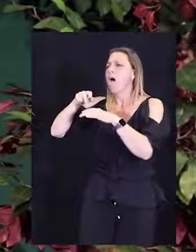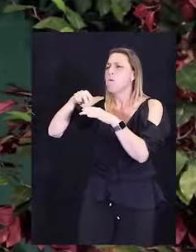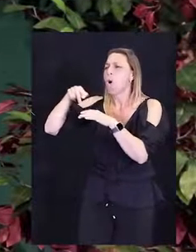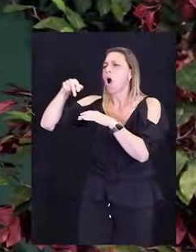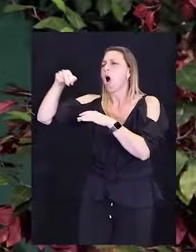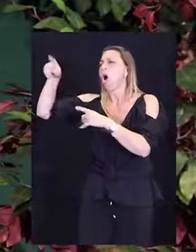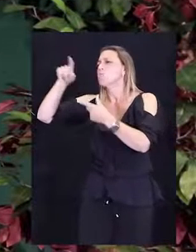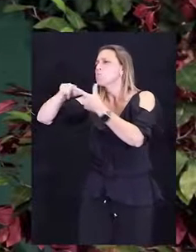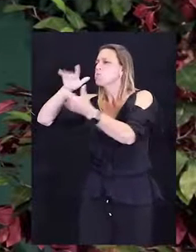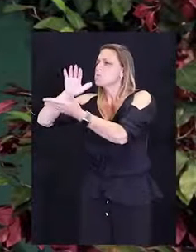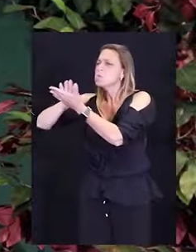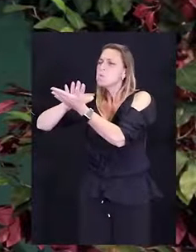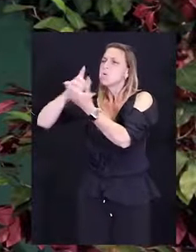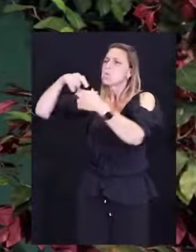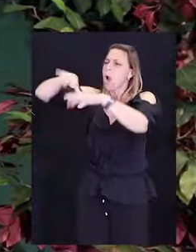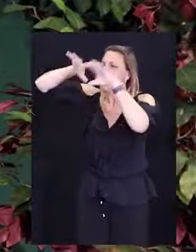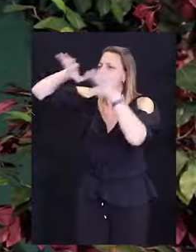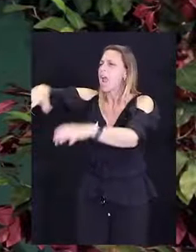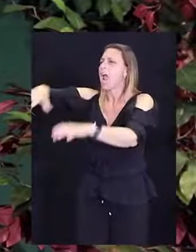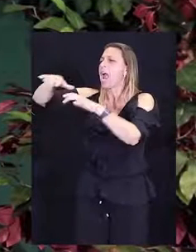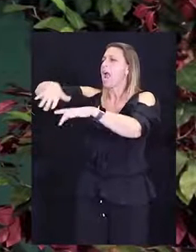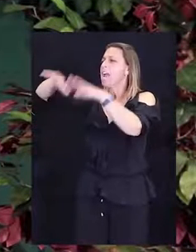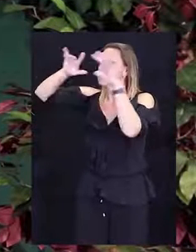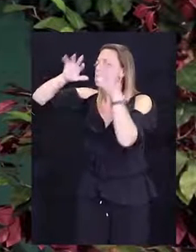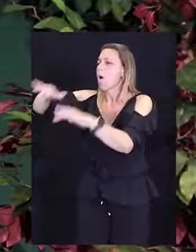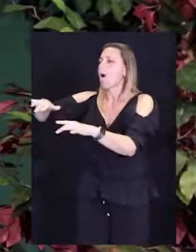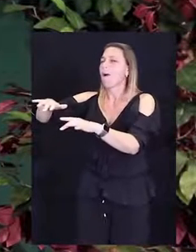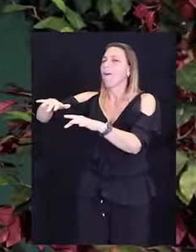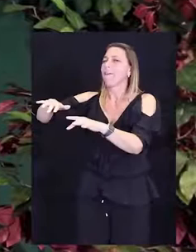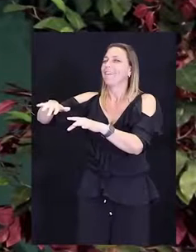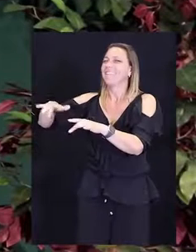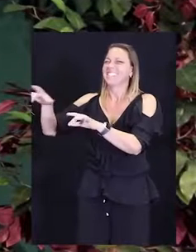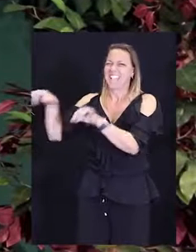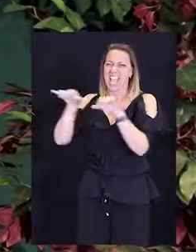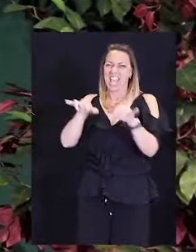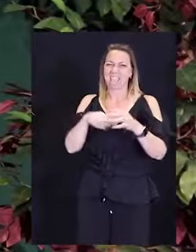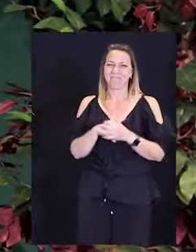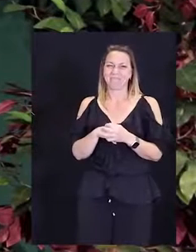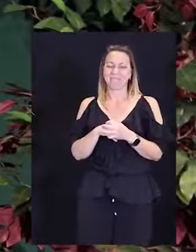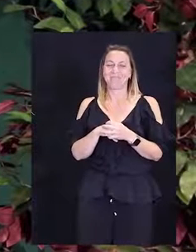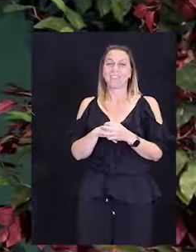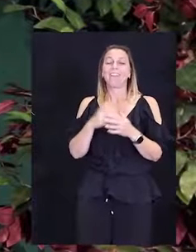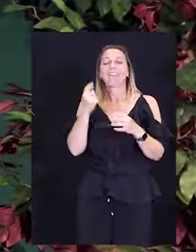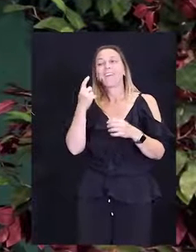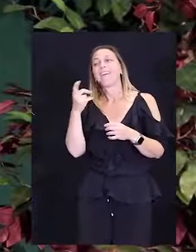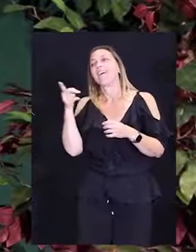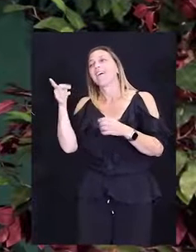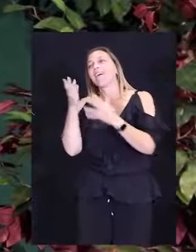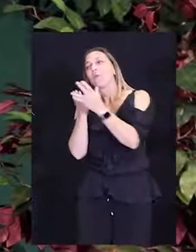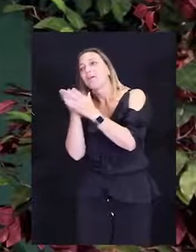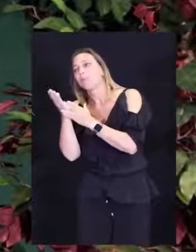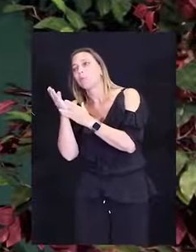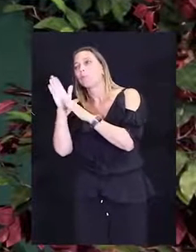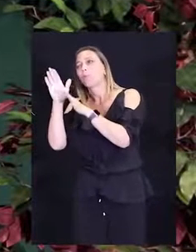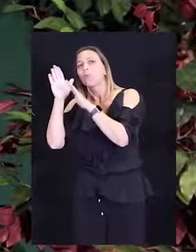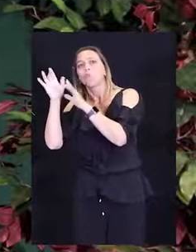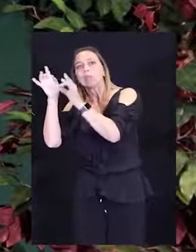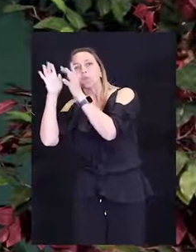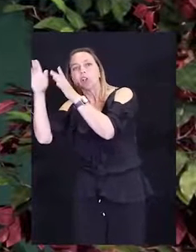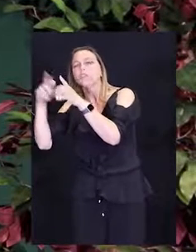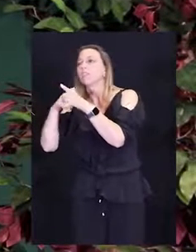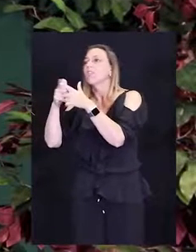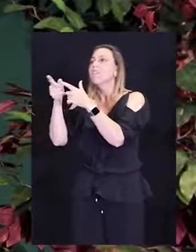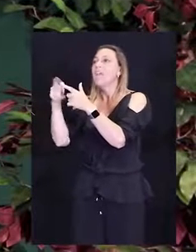rain, because it does that, right? And sure, it's not the Great Depression and it's not a world war,